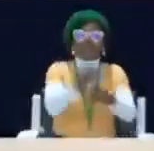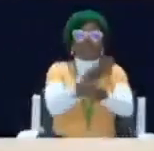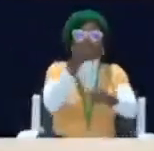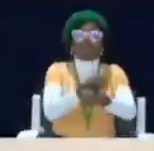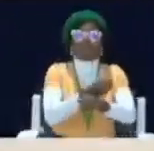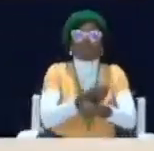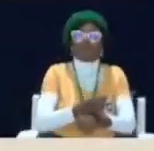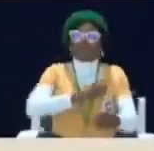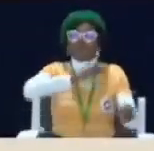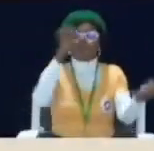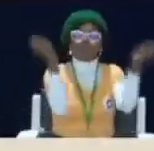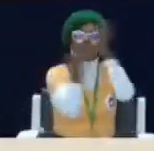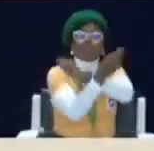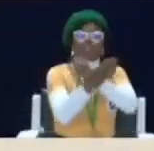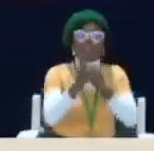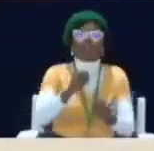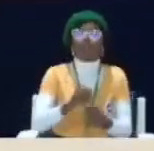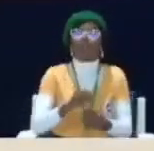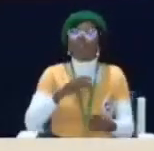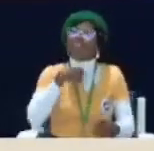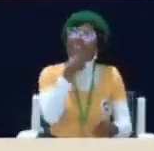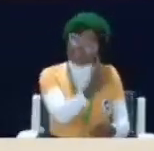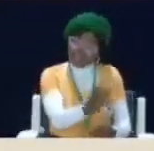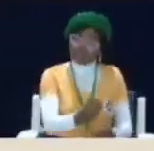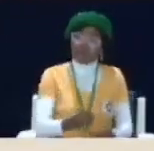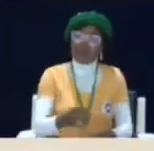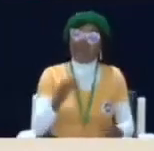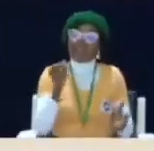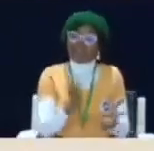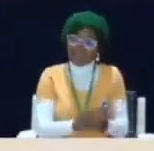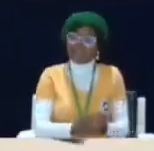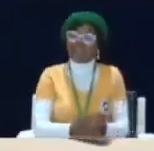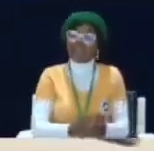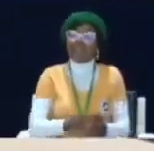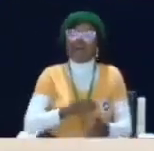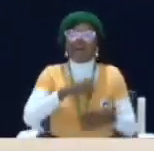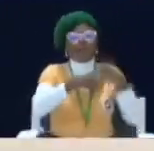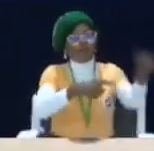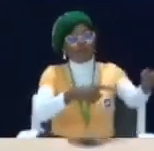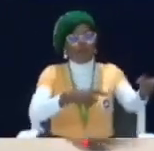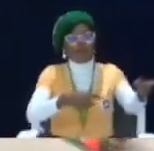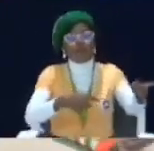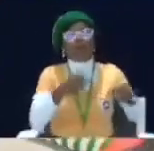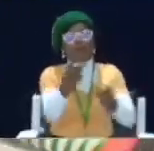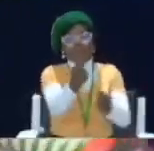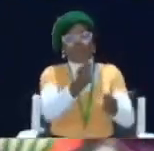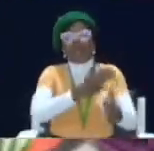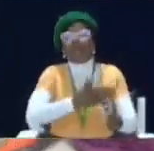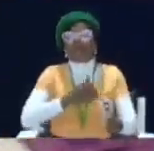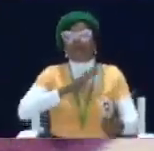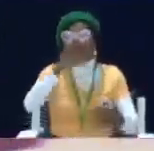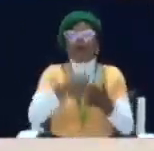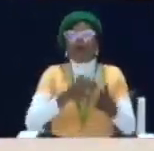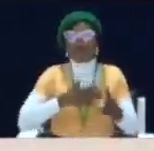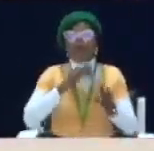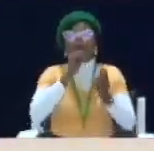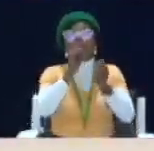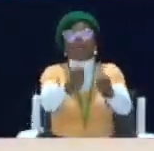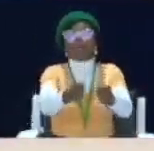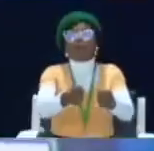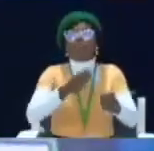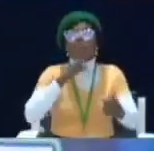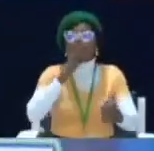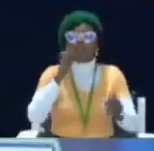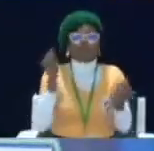fair, tell them that I come quickly and my reward is with me. To reward